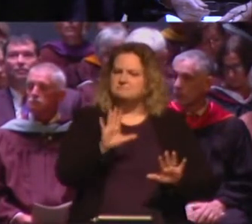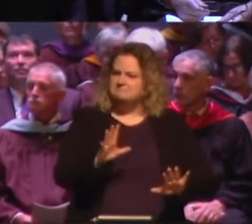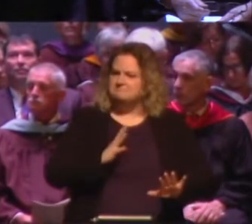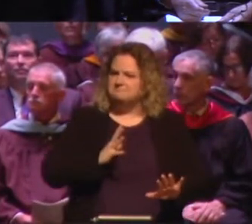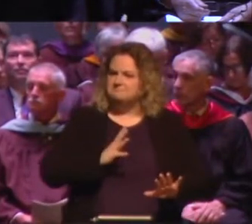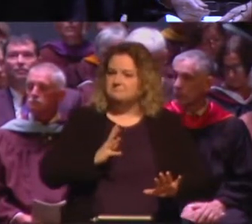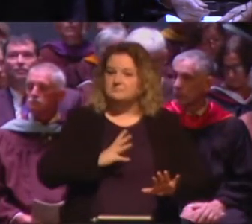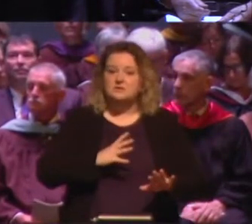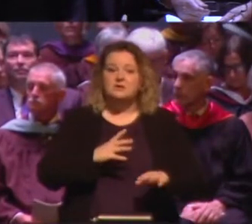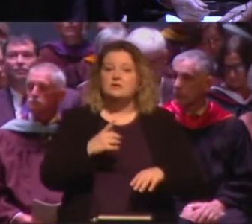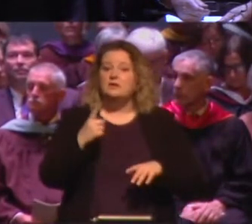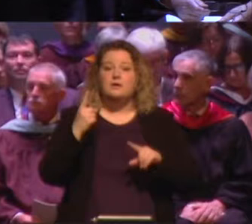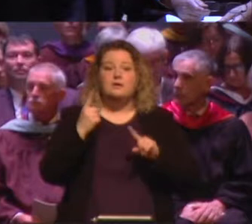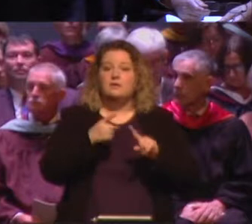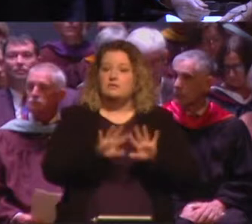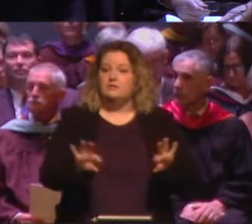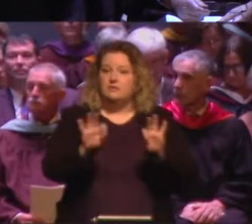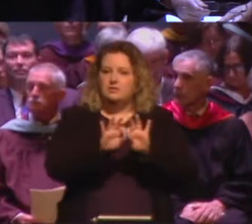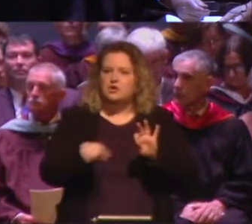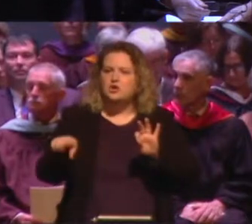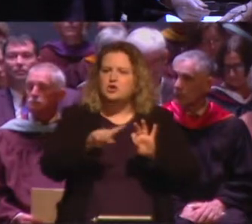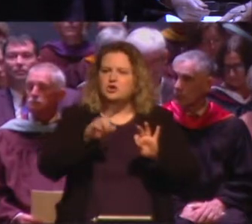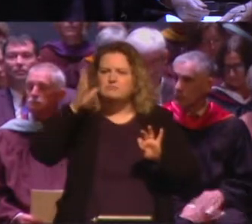is that you stuck through and persevered.